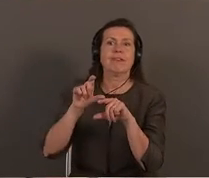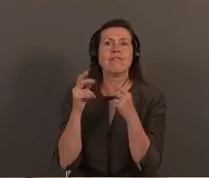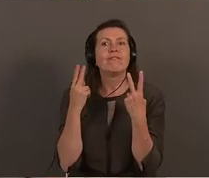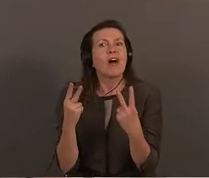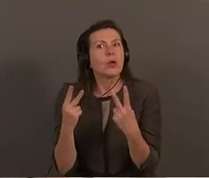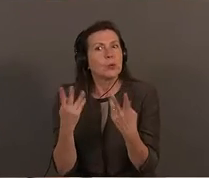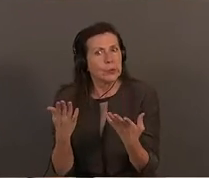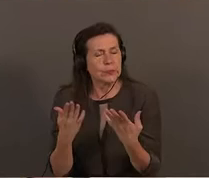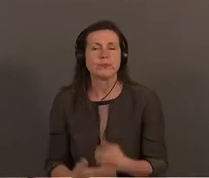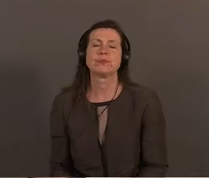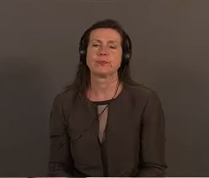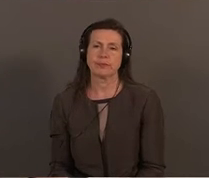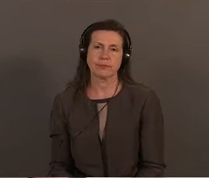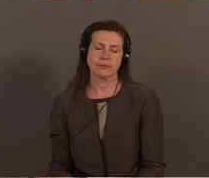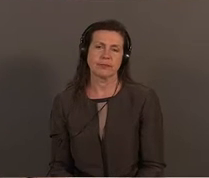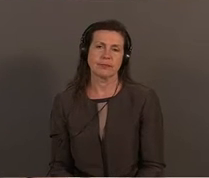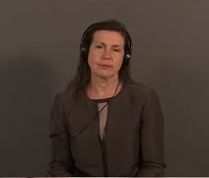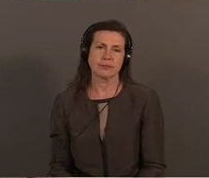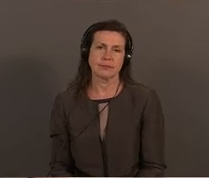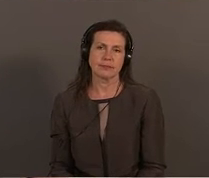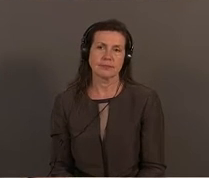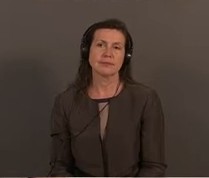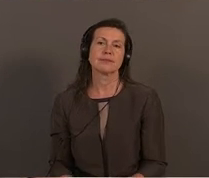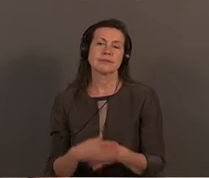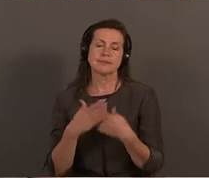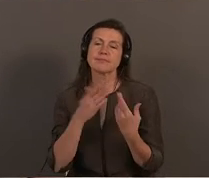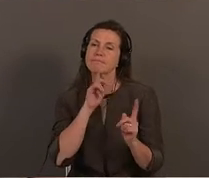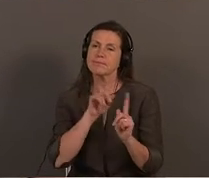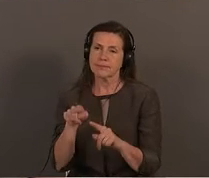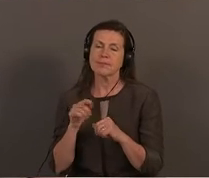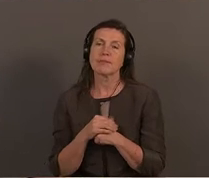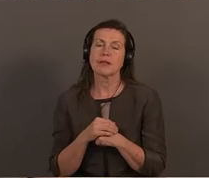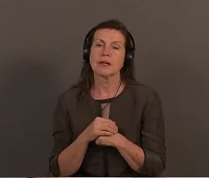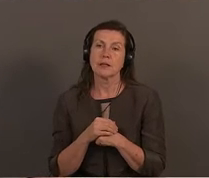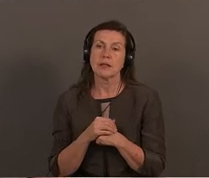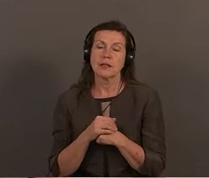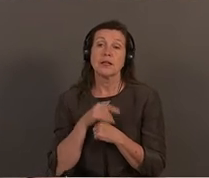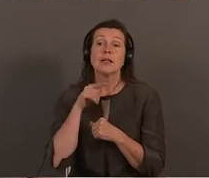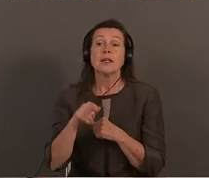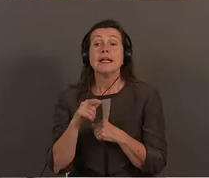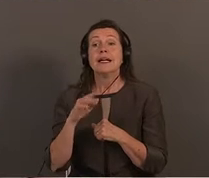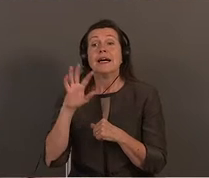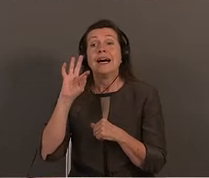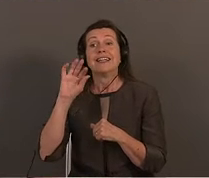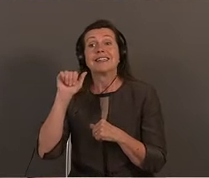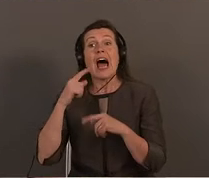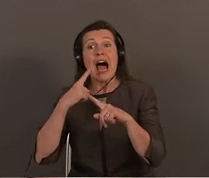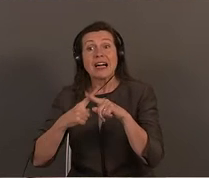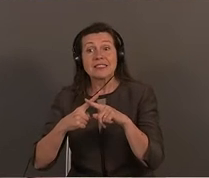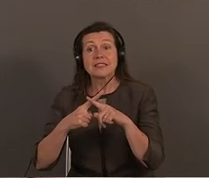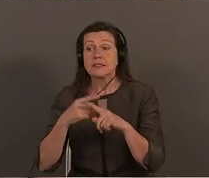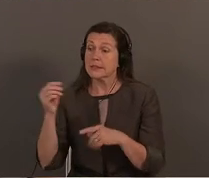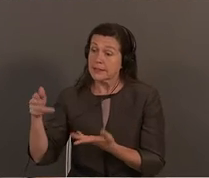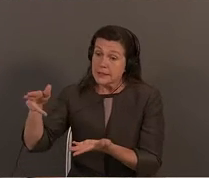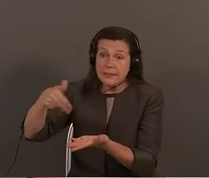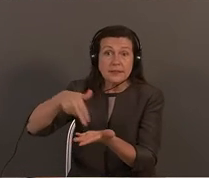And talking about taxes, then for this commission is absolutely clear. Taxes, they